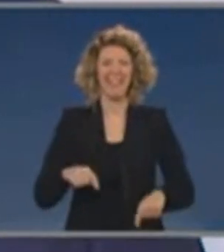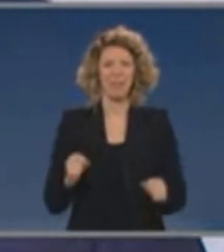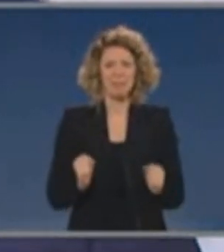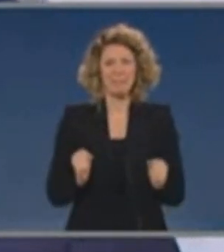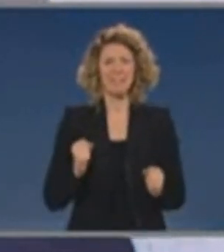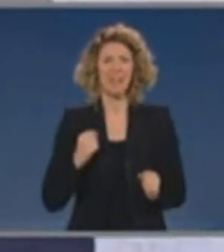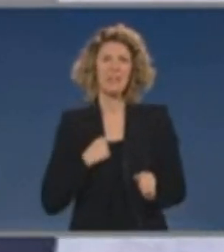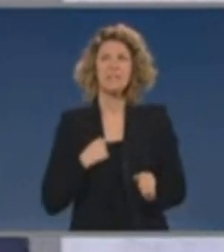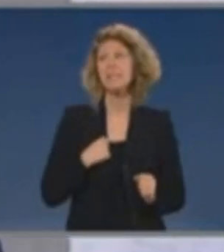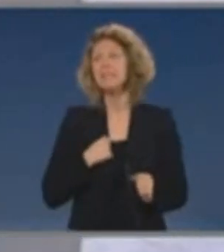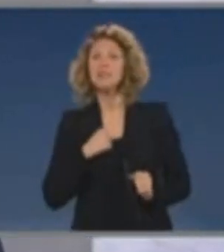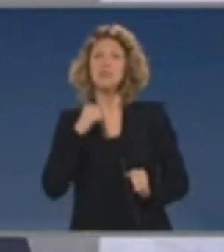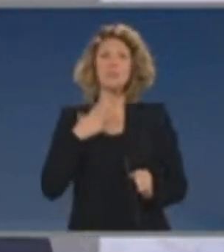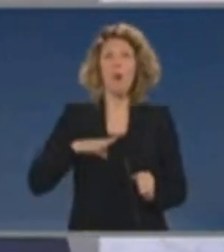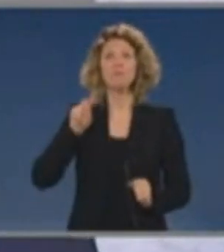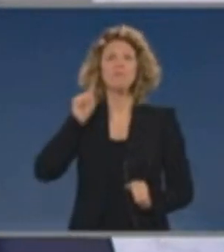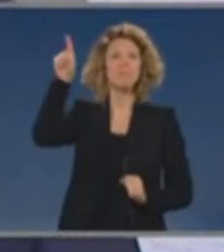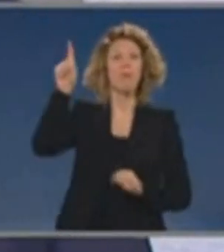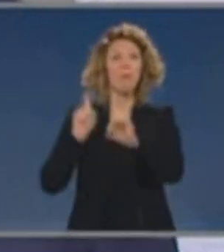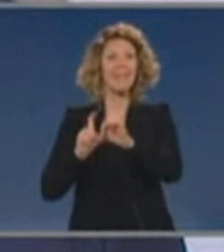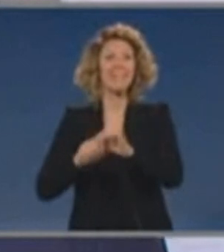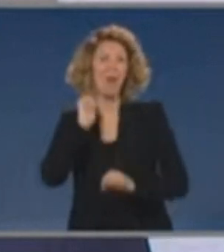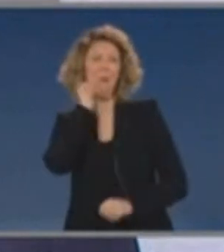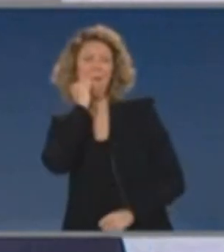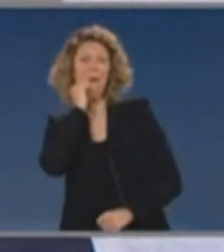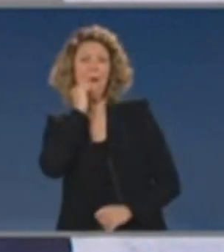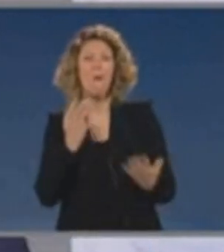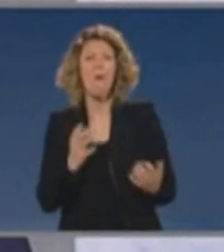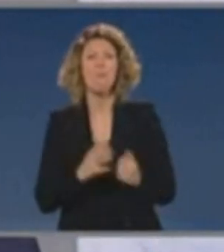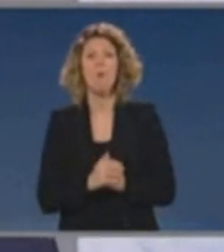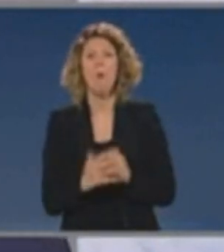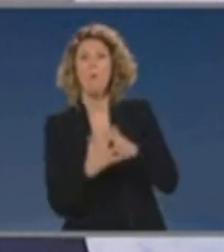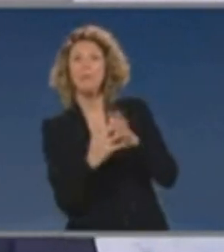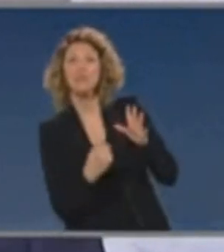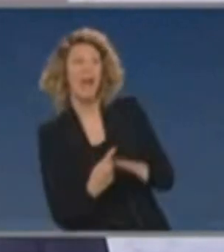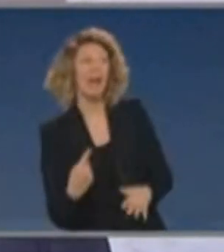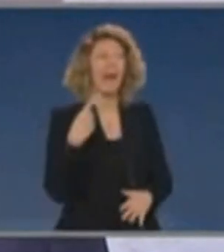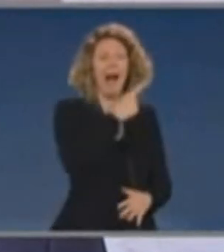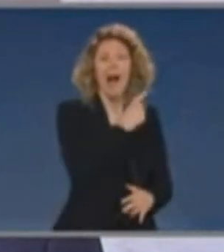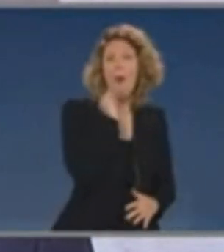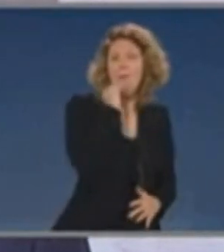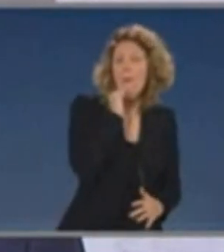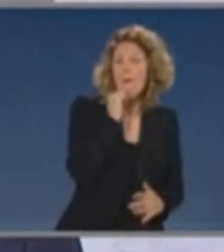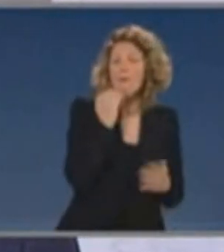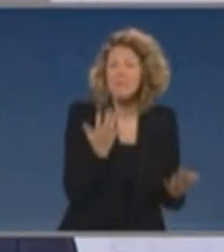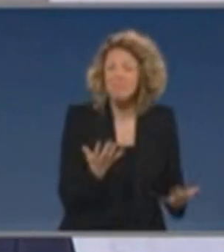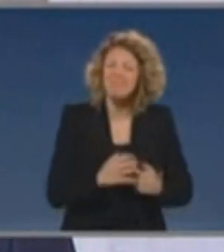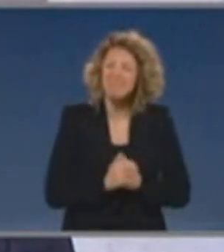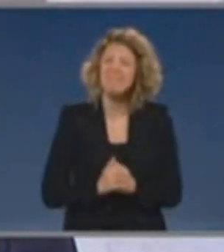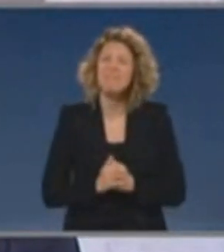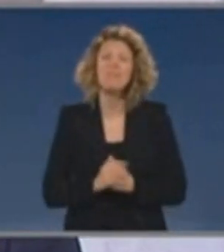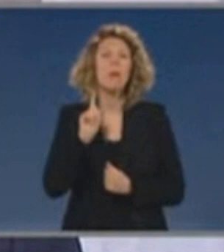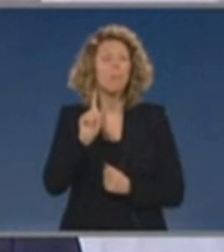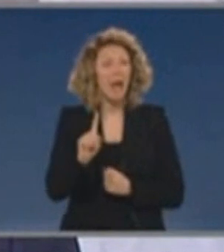they'd like to see a bit of Queensland sunshine in July with their kids. Bit of Western Australian sunshine too, I suspect, Lani.